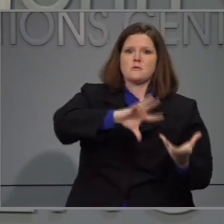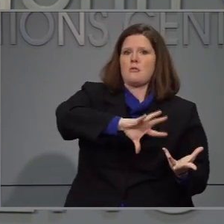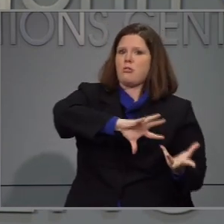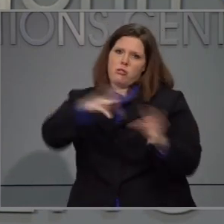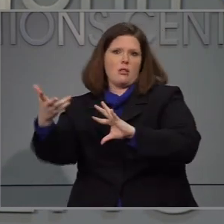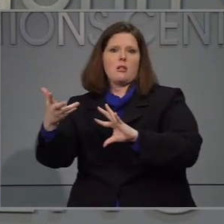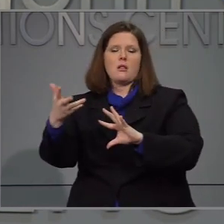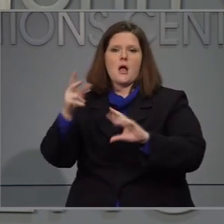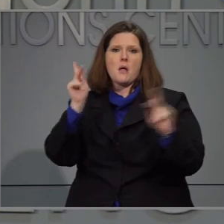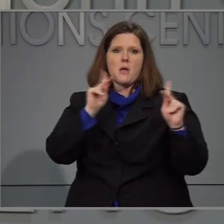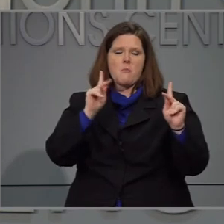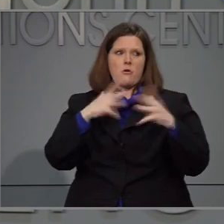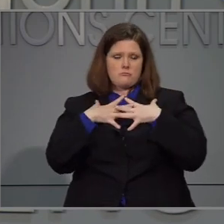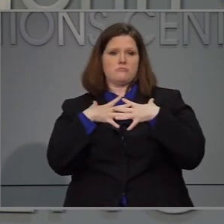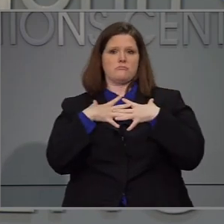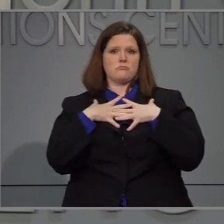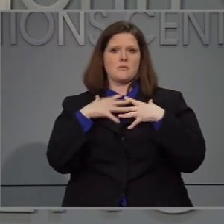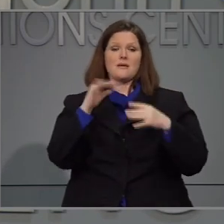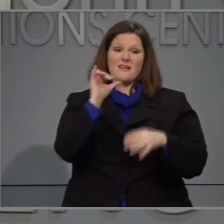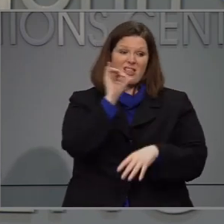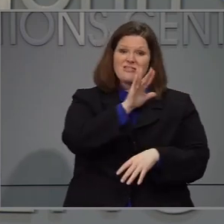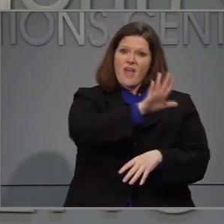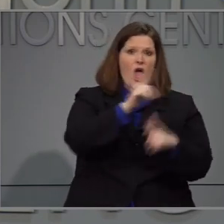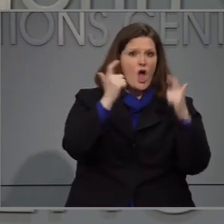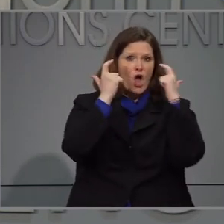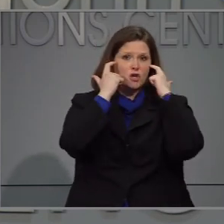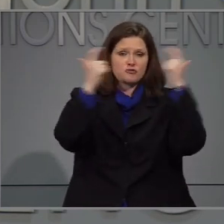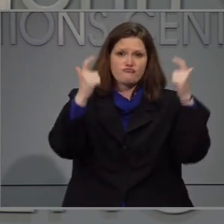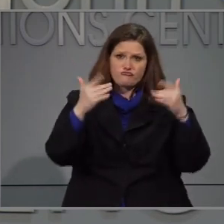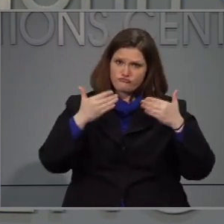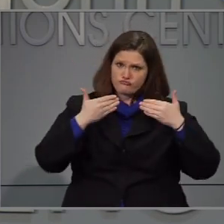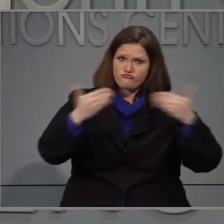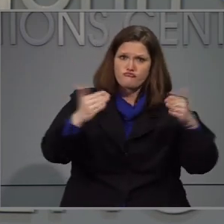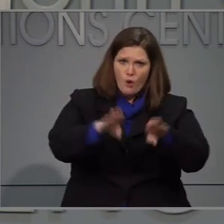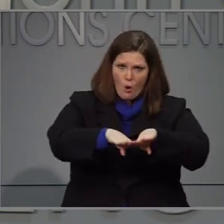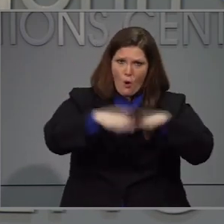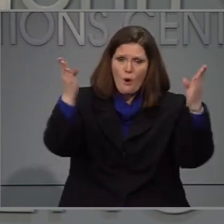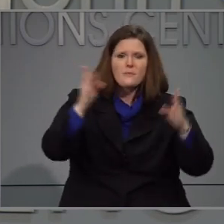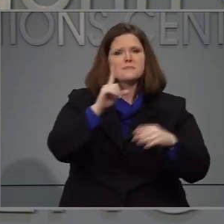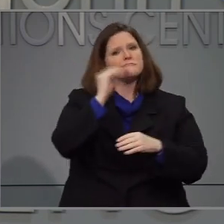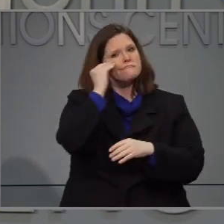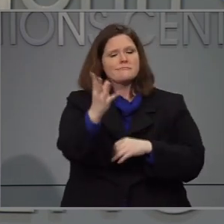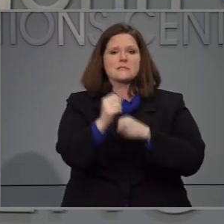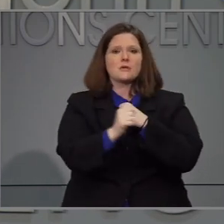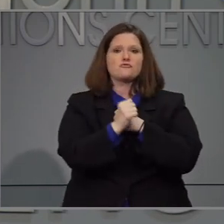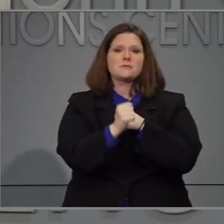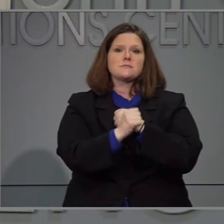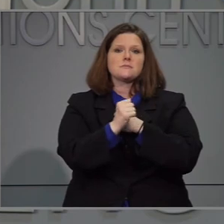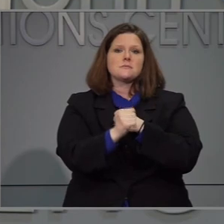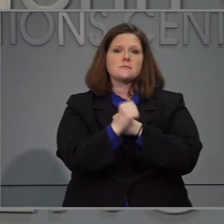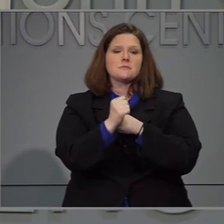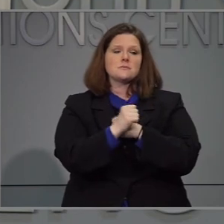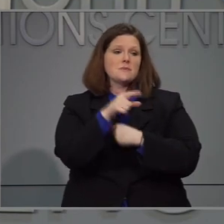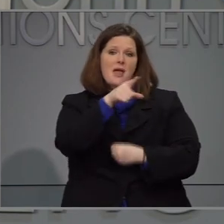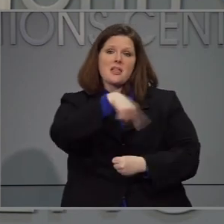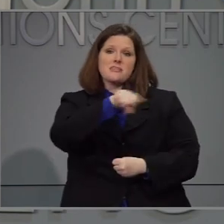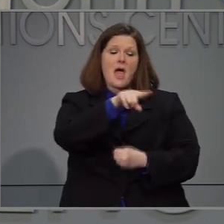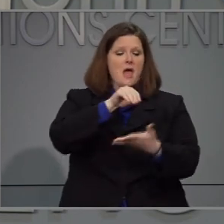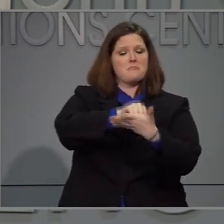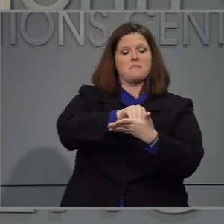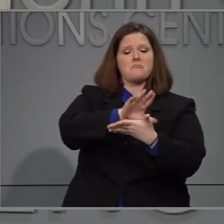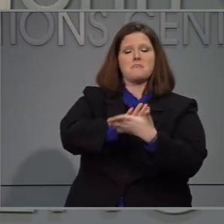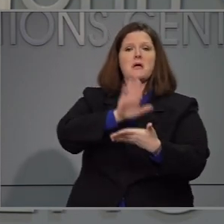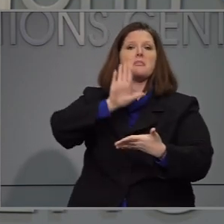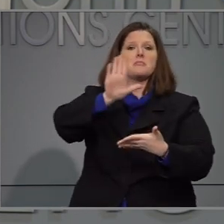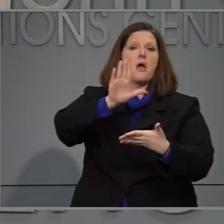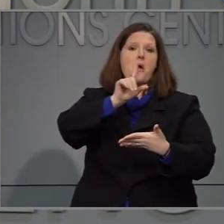that's dangerous. They acknowledged in their own order that our state